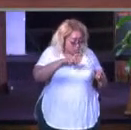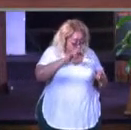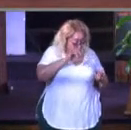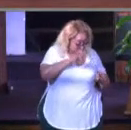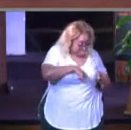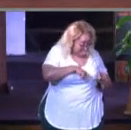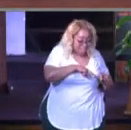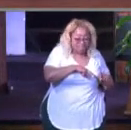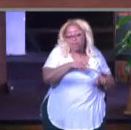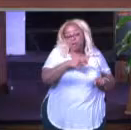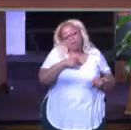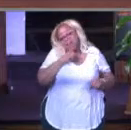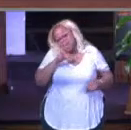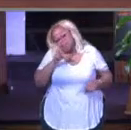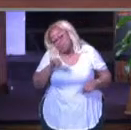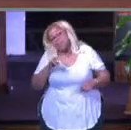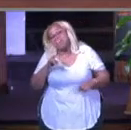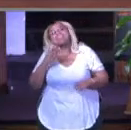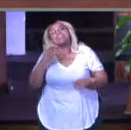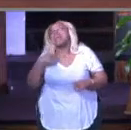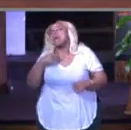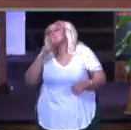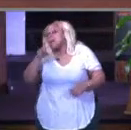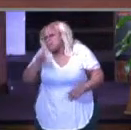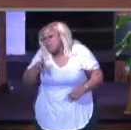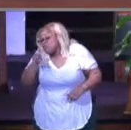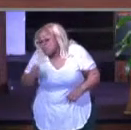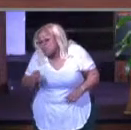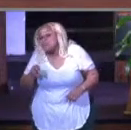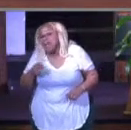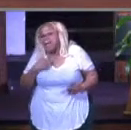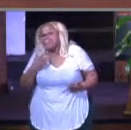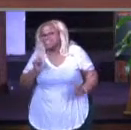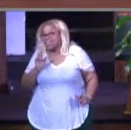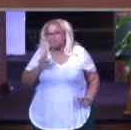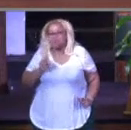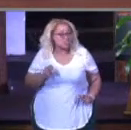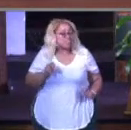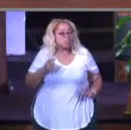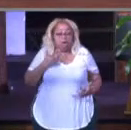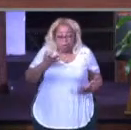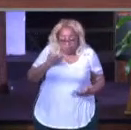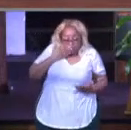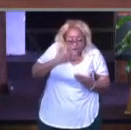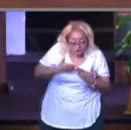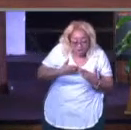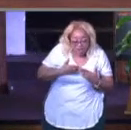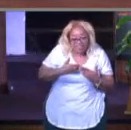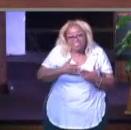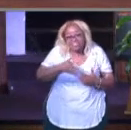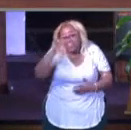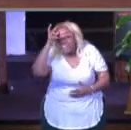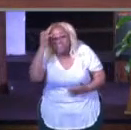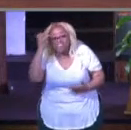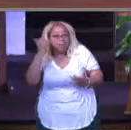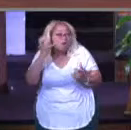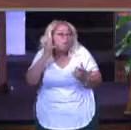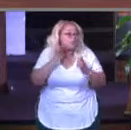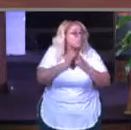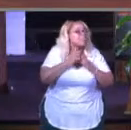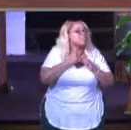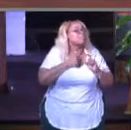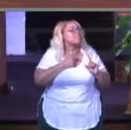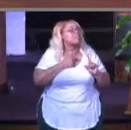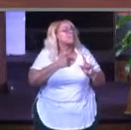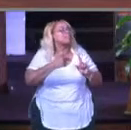do, I don't do. And the thing I'm not supposed to do, I end up doing. When I want to do good, he says, evil is always